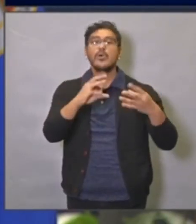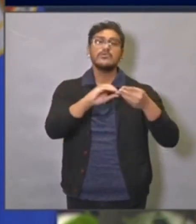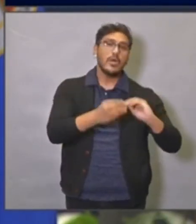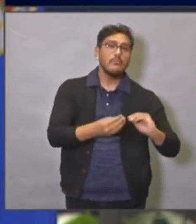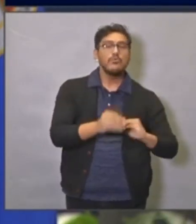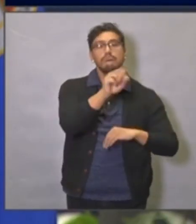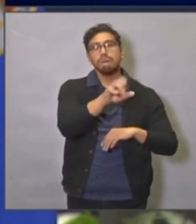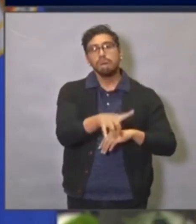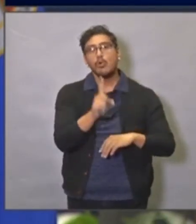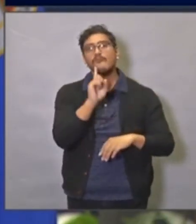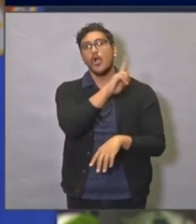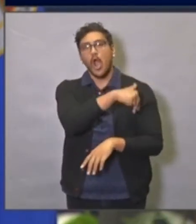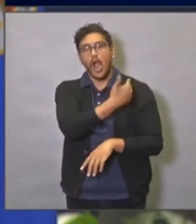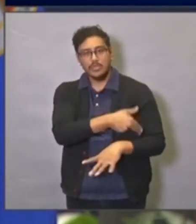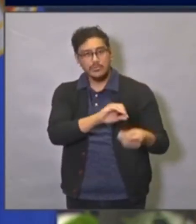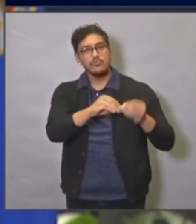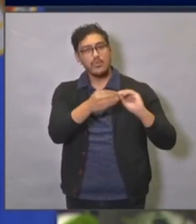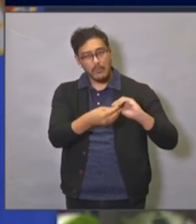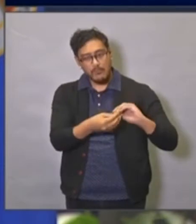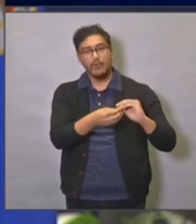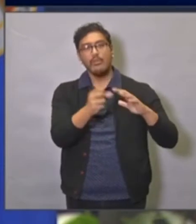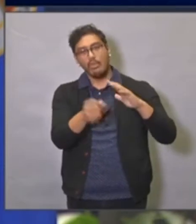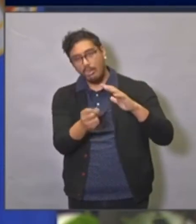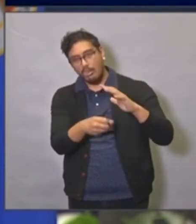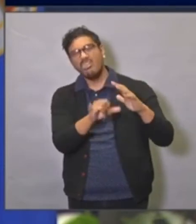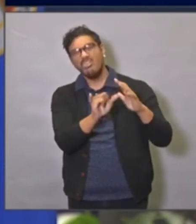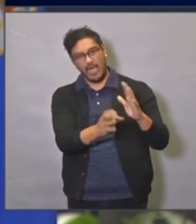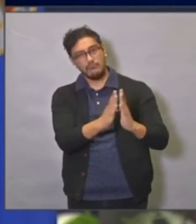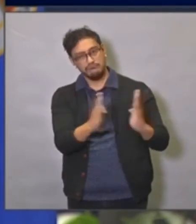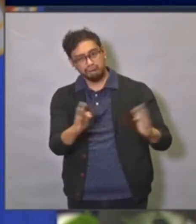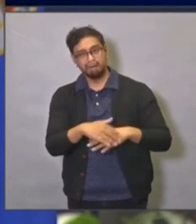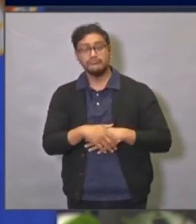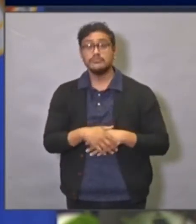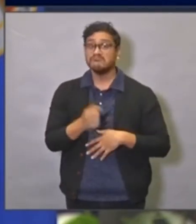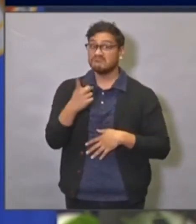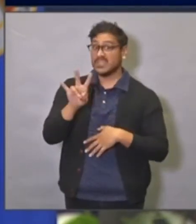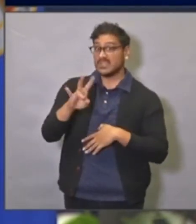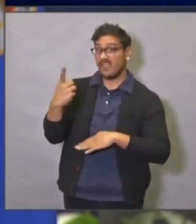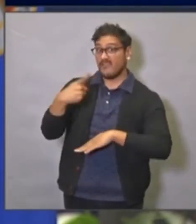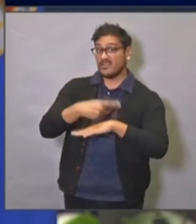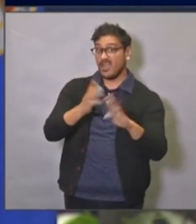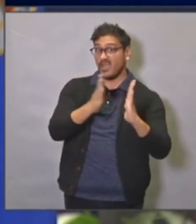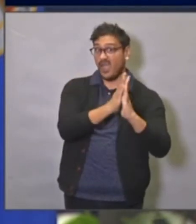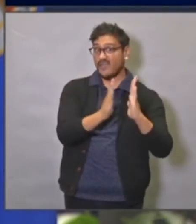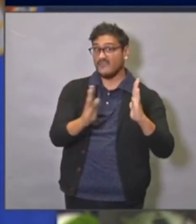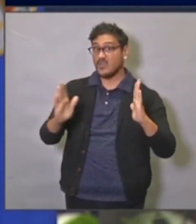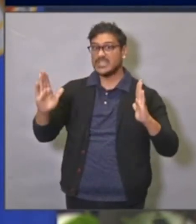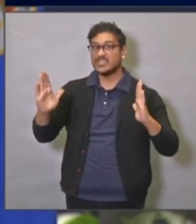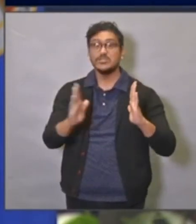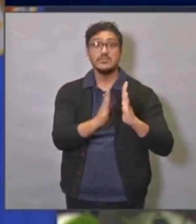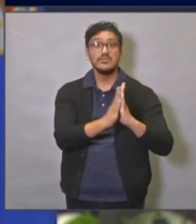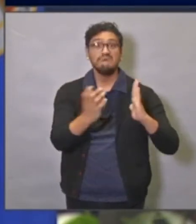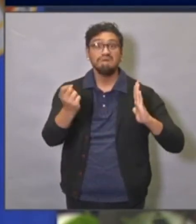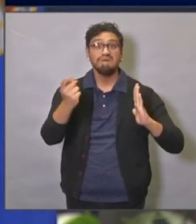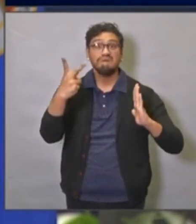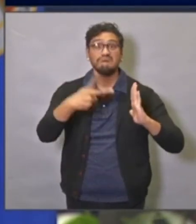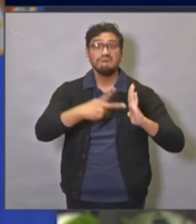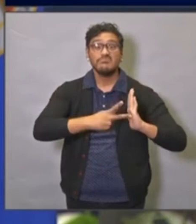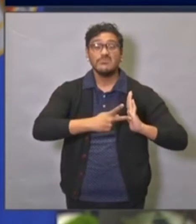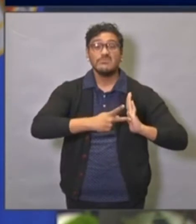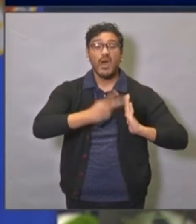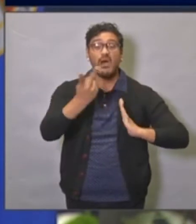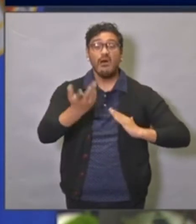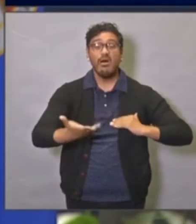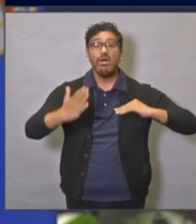hospital system. Unfortunately, the 7-day COVID-19 case averages have nearly doubled since the beginning